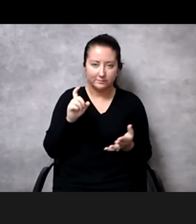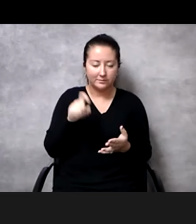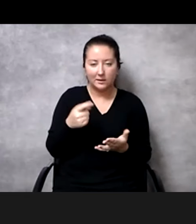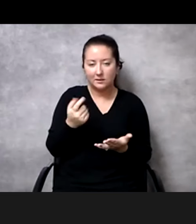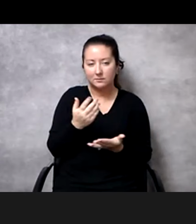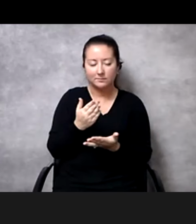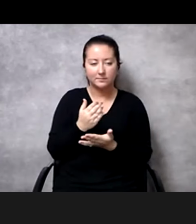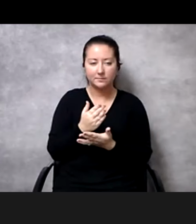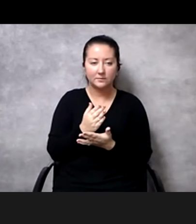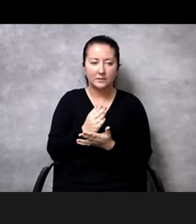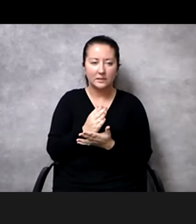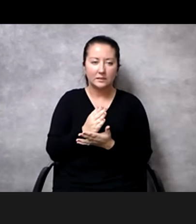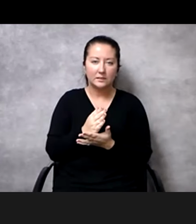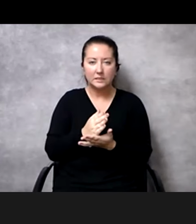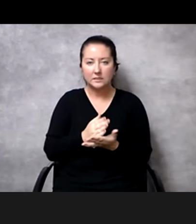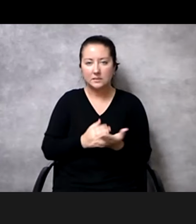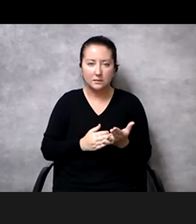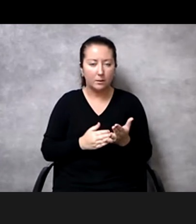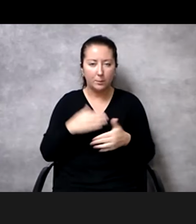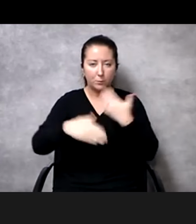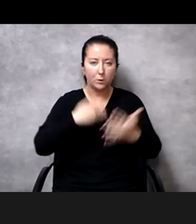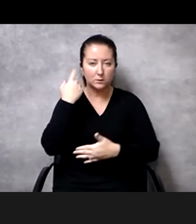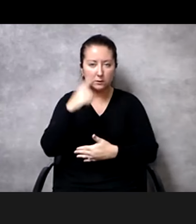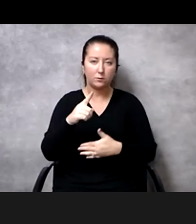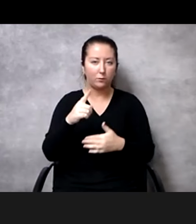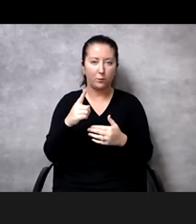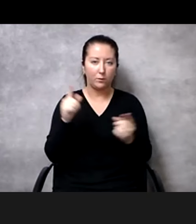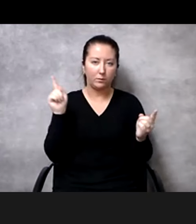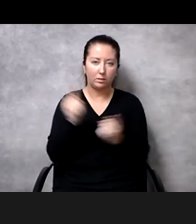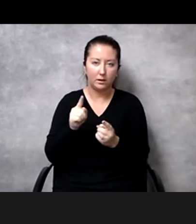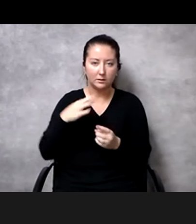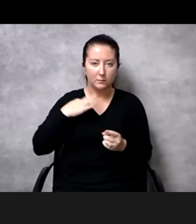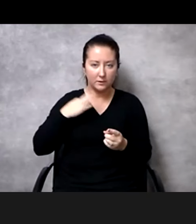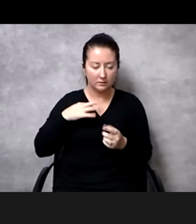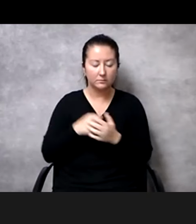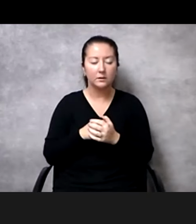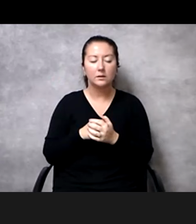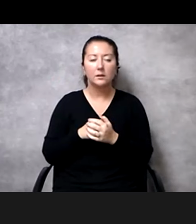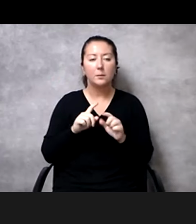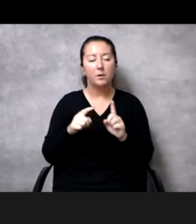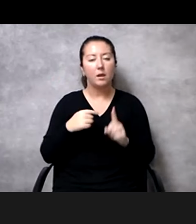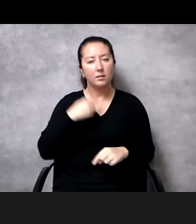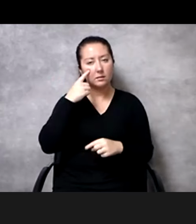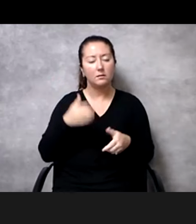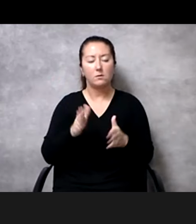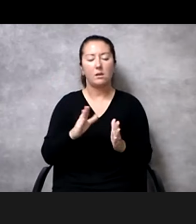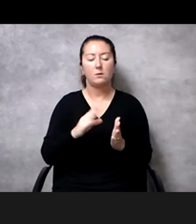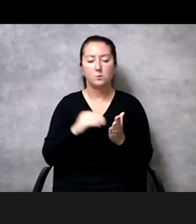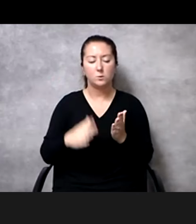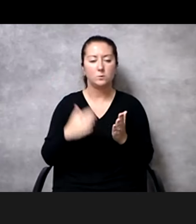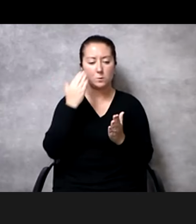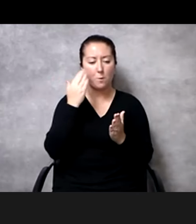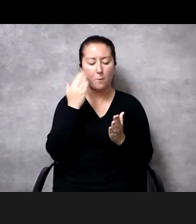of weeding criteria that they can use. But I think letting students know